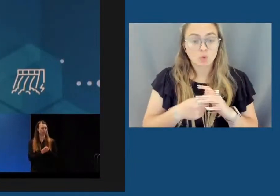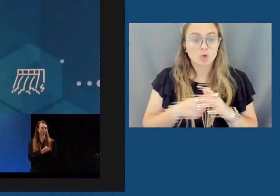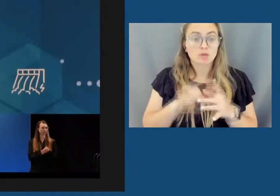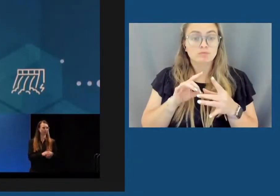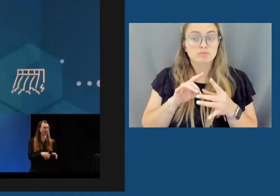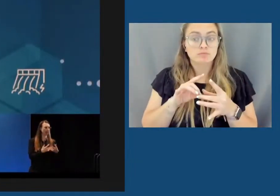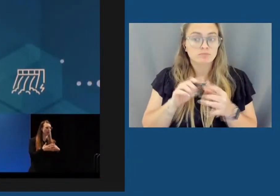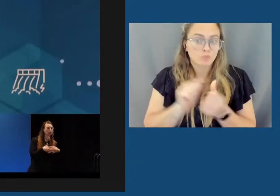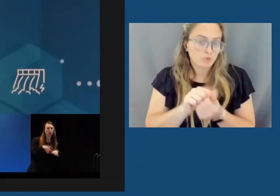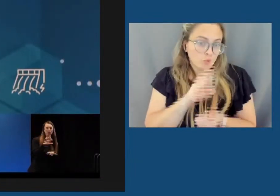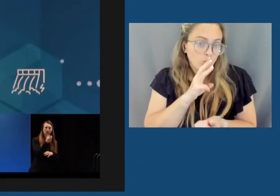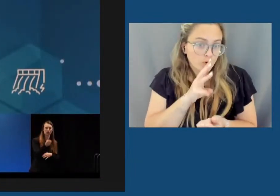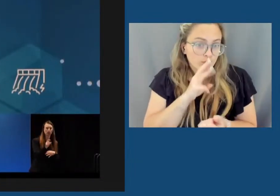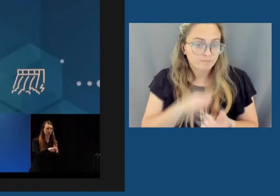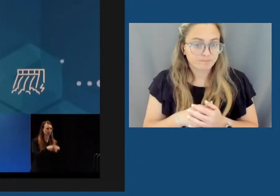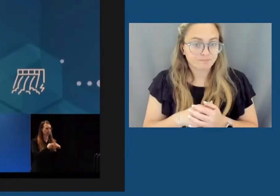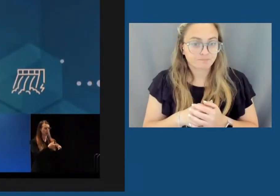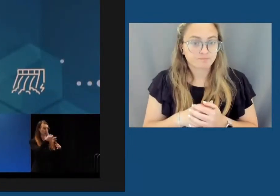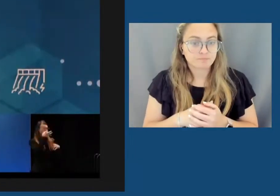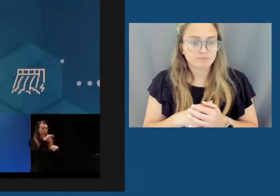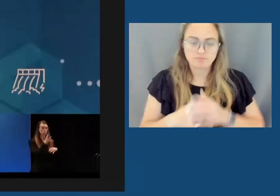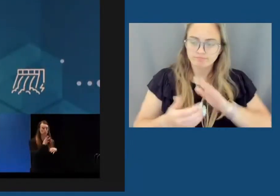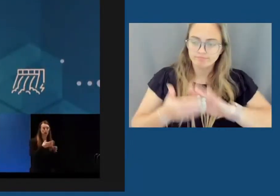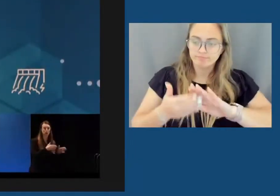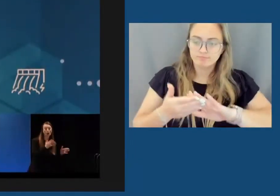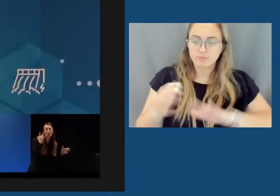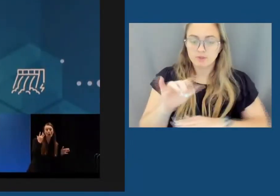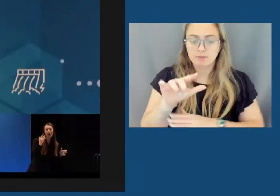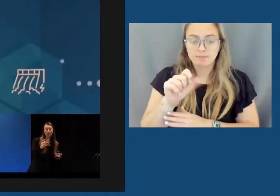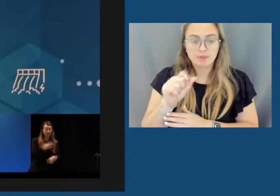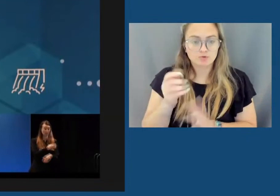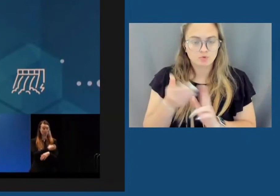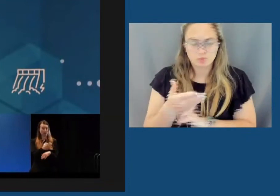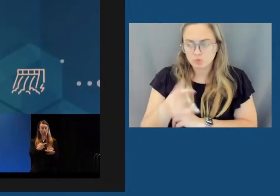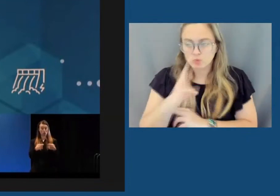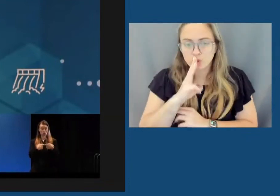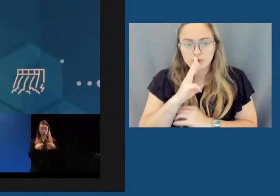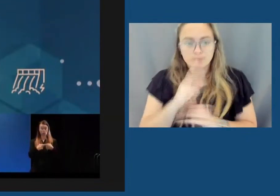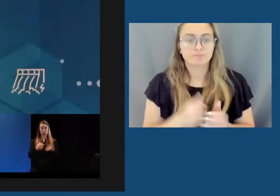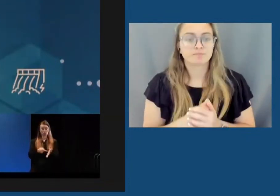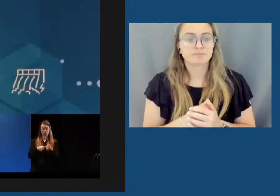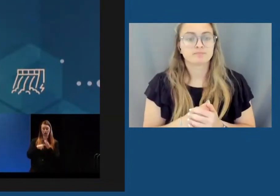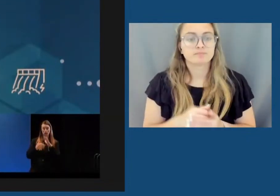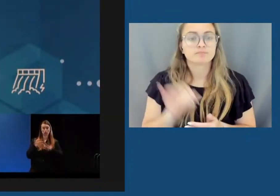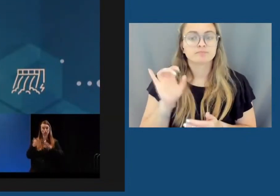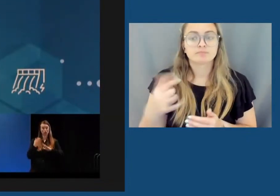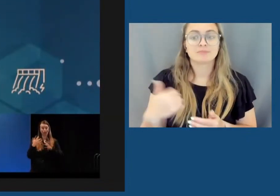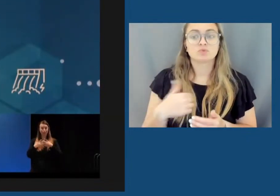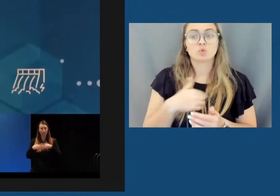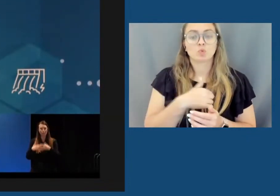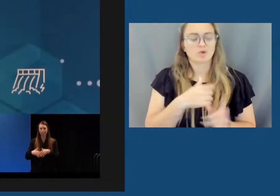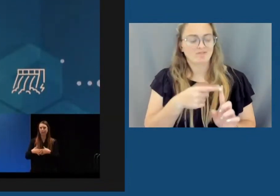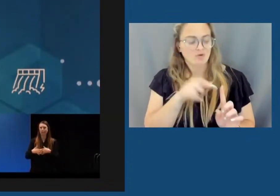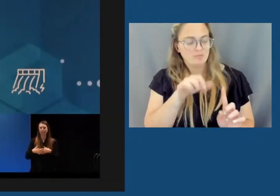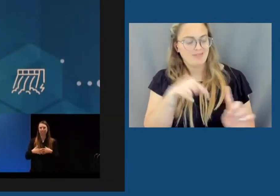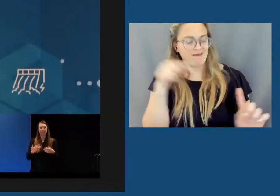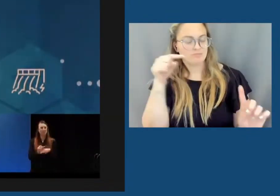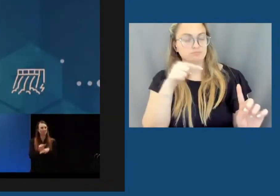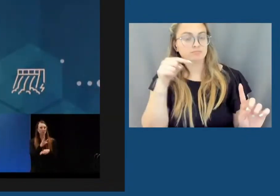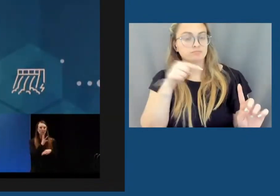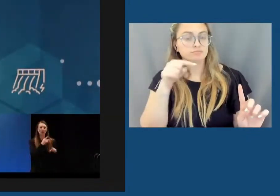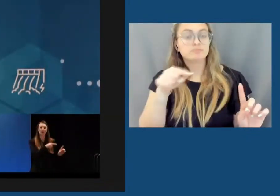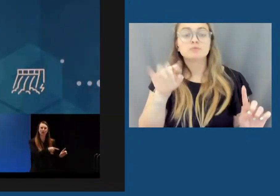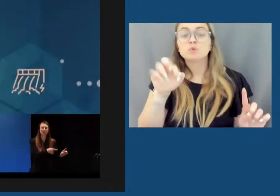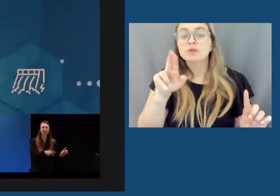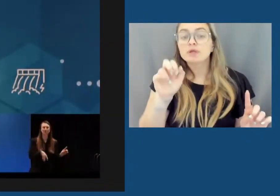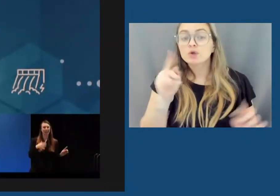waterways because the power to run the mills was generated right there. And that's where we all come from. That's why this Erie Canal